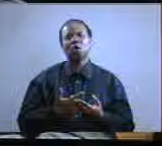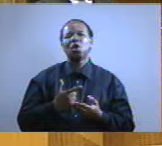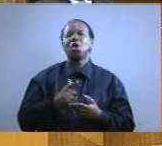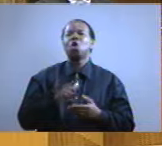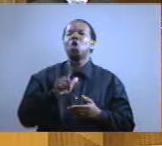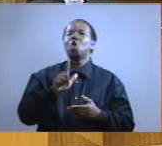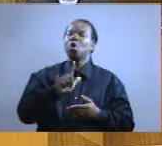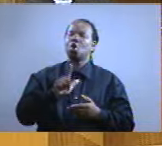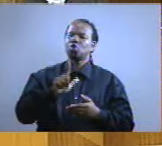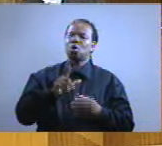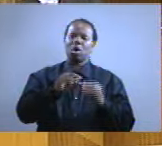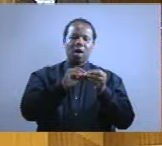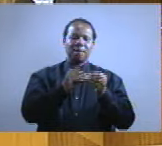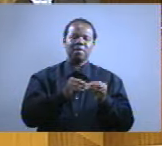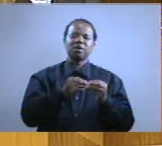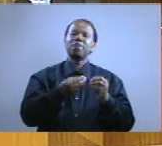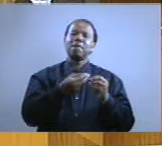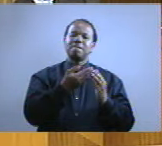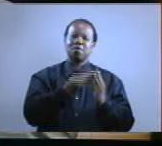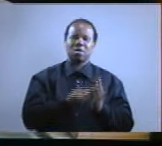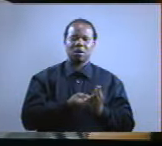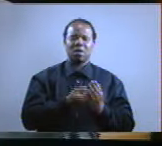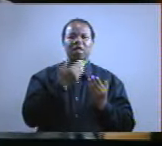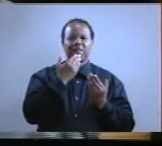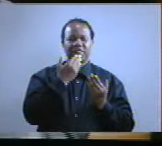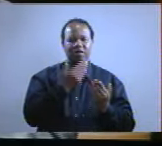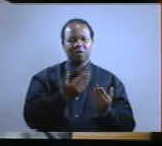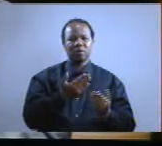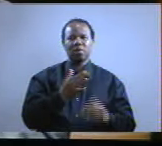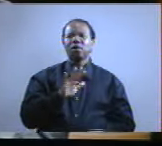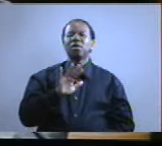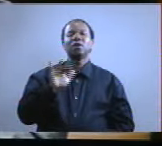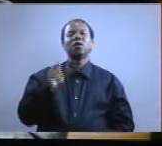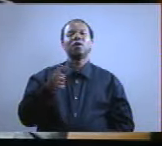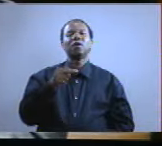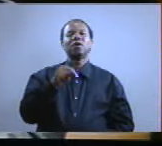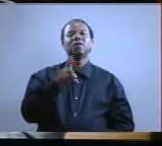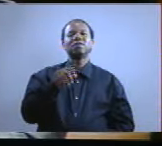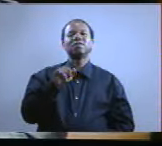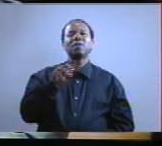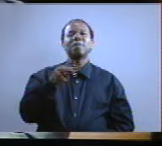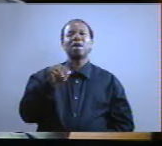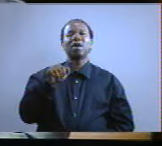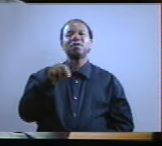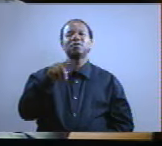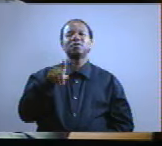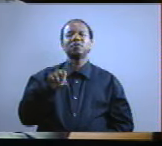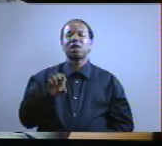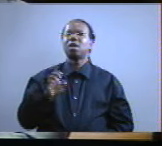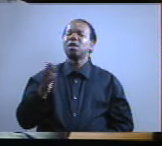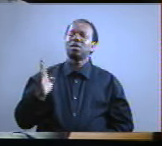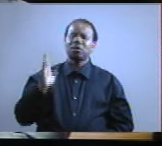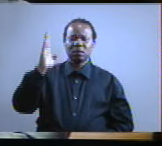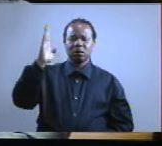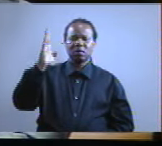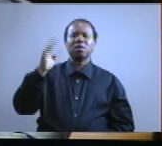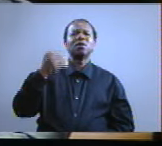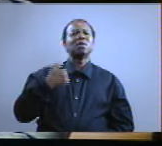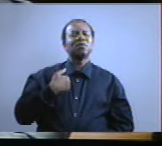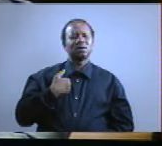Lotteries Amendment Bill. Thank you very much. Speaker. Honourable Nzimande, you rose on a point of order, yes? Yes,